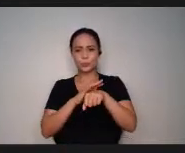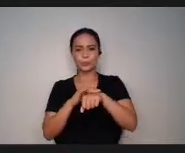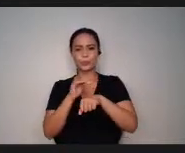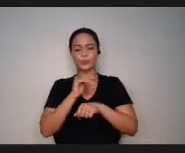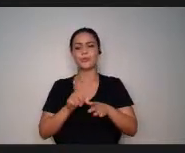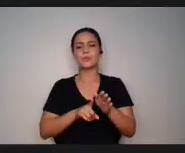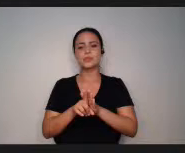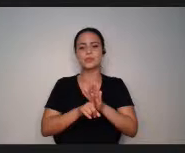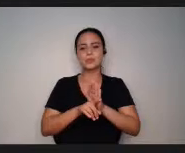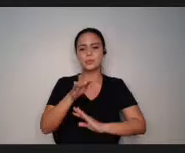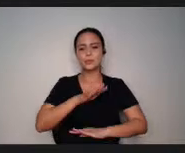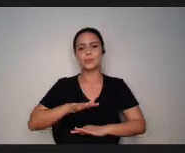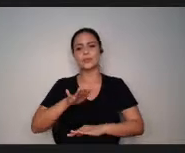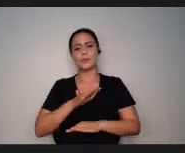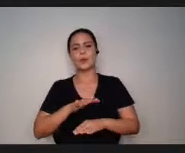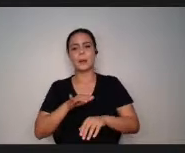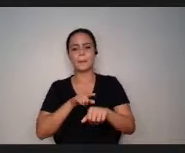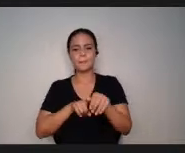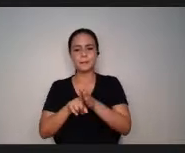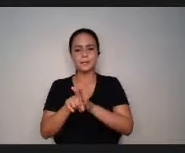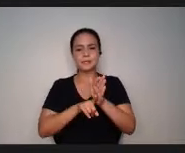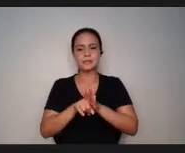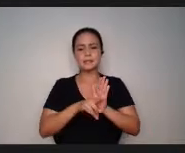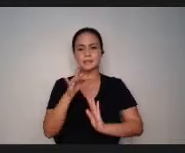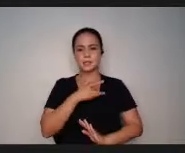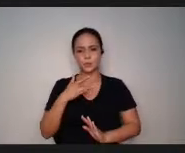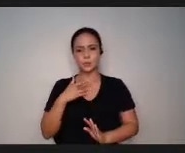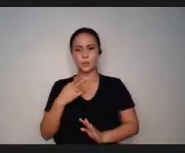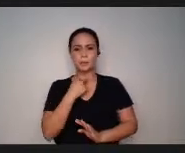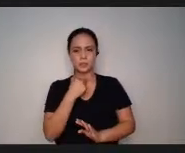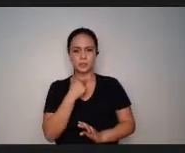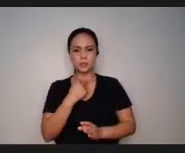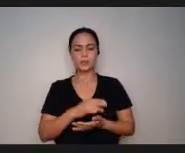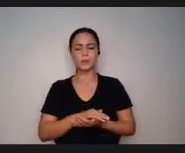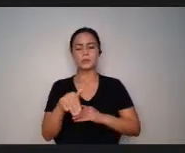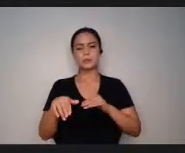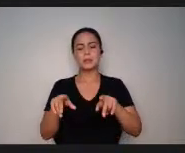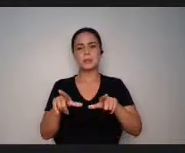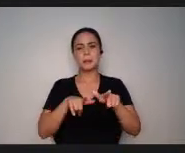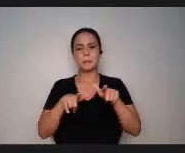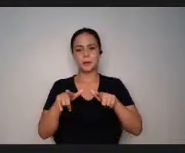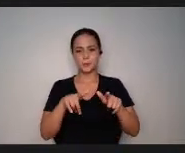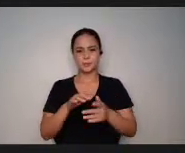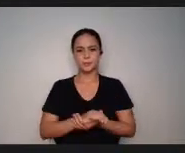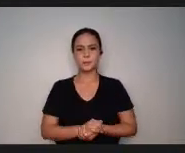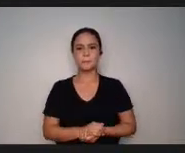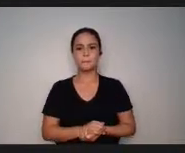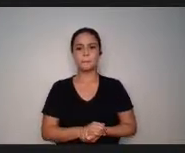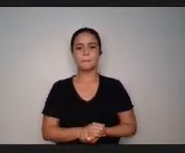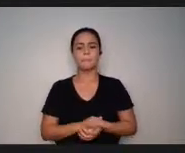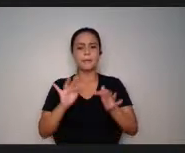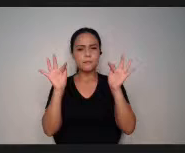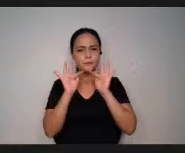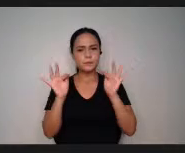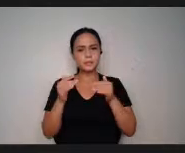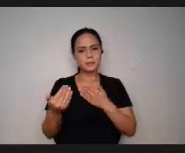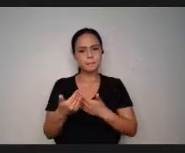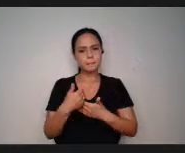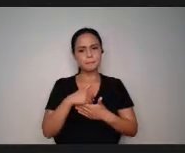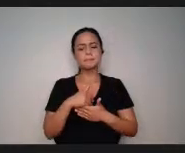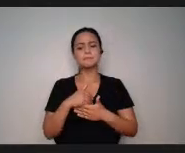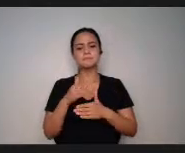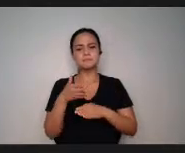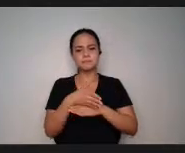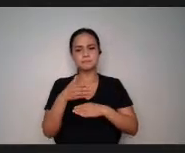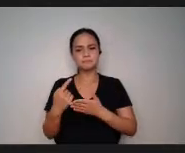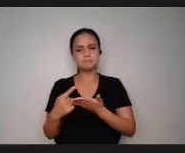stress research. So I'm very happy to be here. I'm going to talk a little bit,